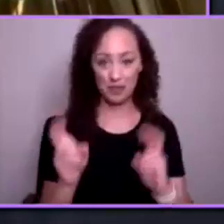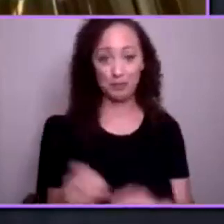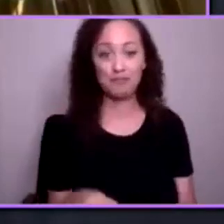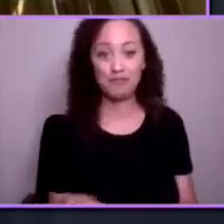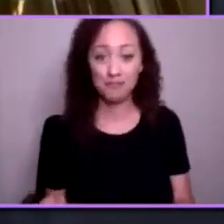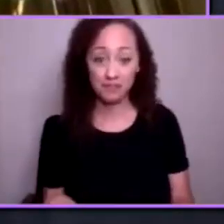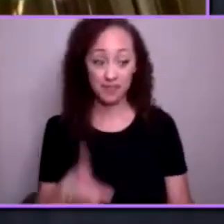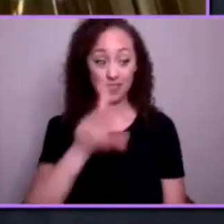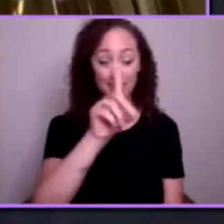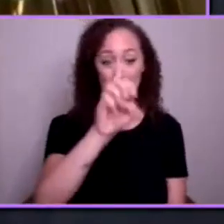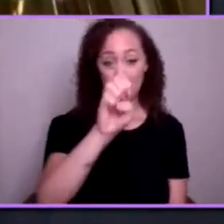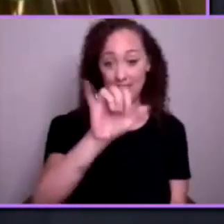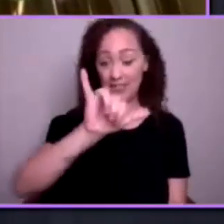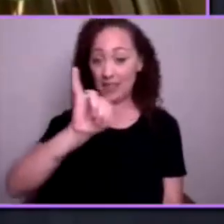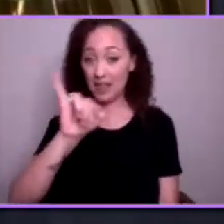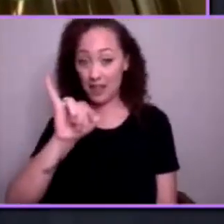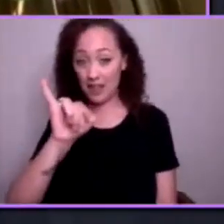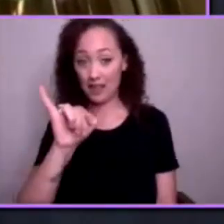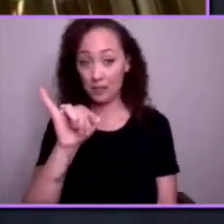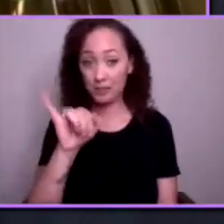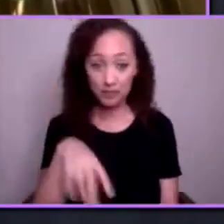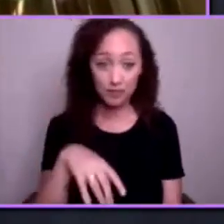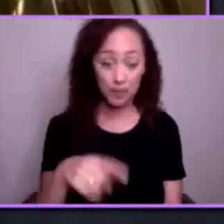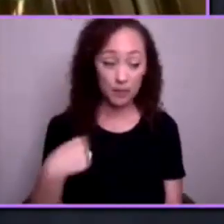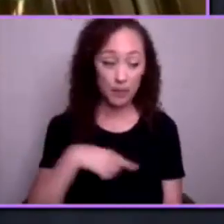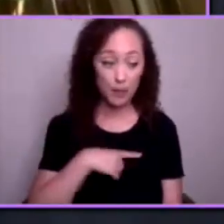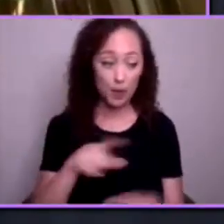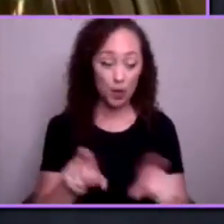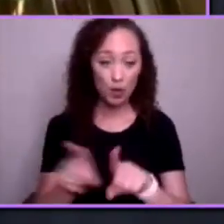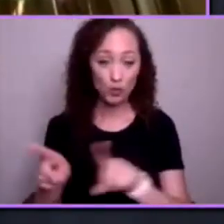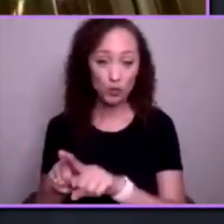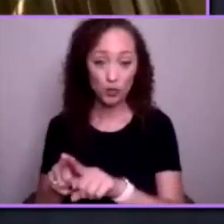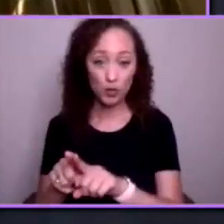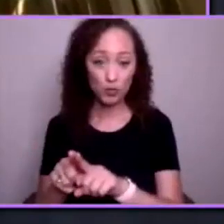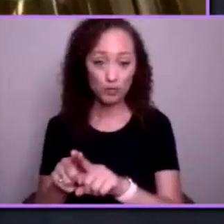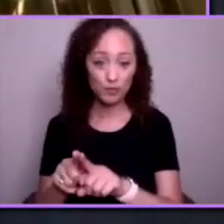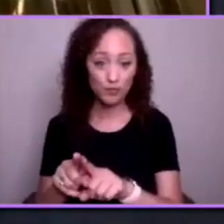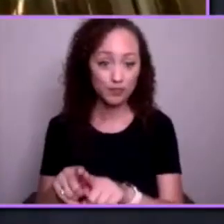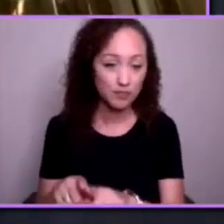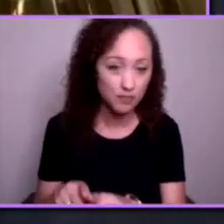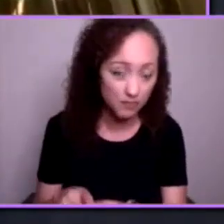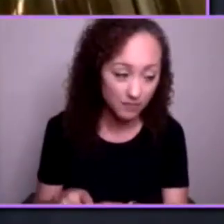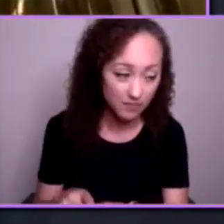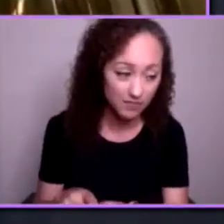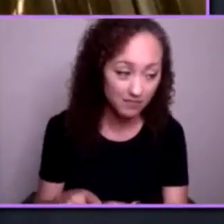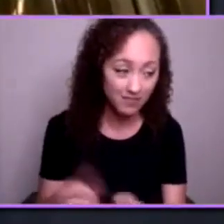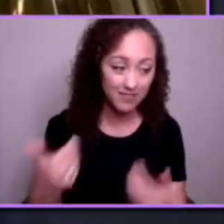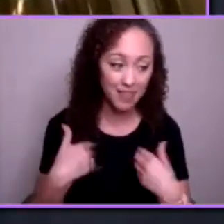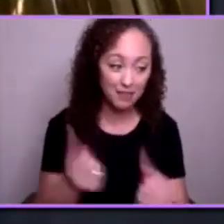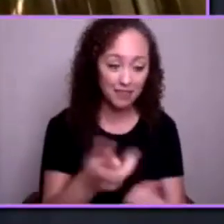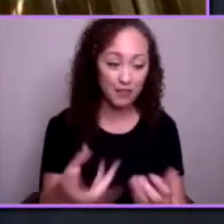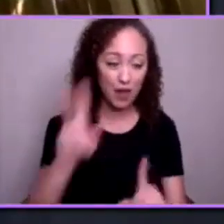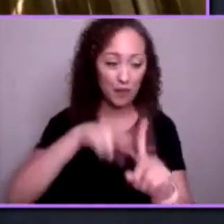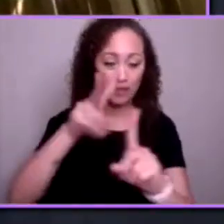DEI, scholarship in the summer and winter. We'll also break ground on Swing Diversity University, which will offer several application-based programs